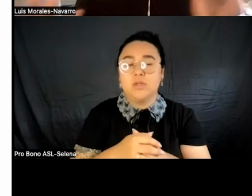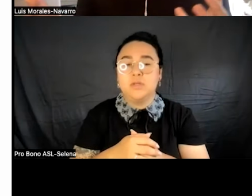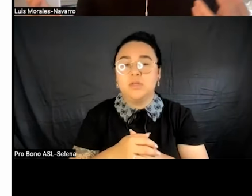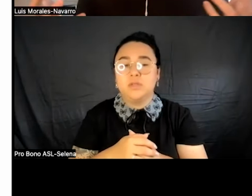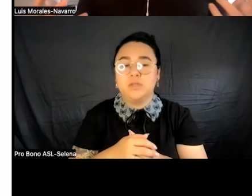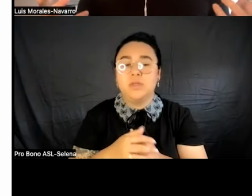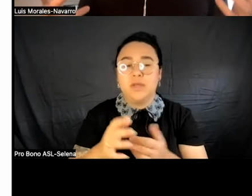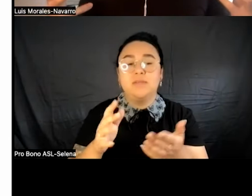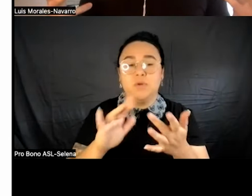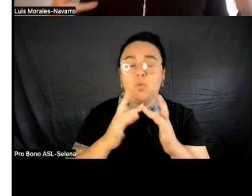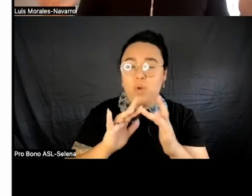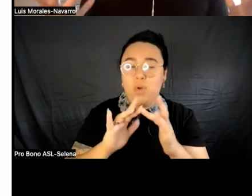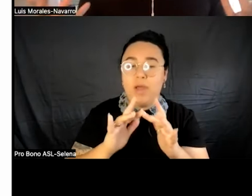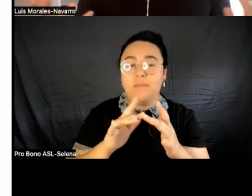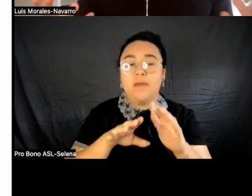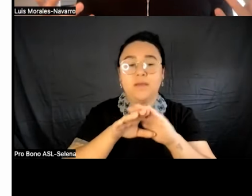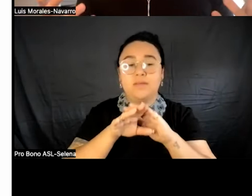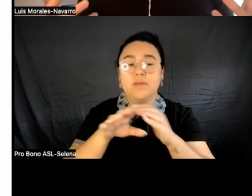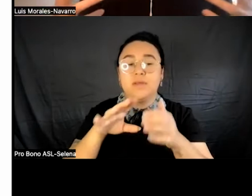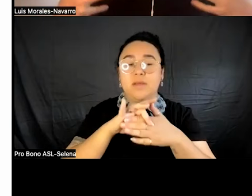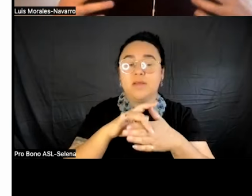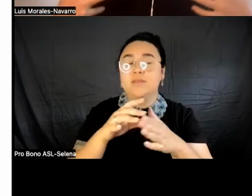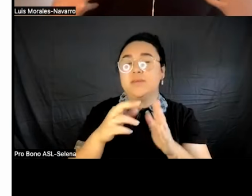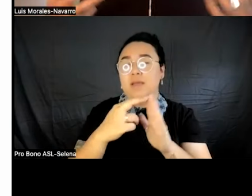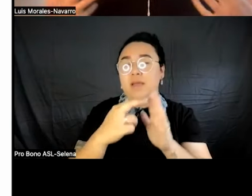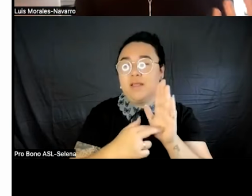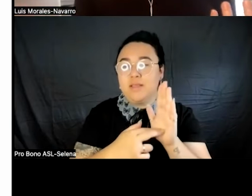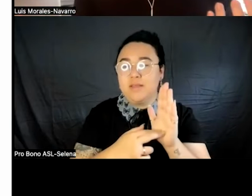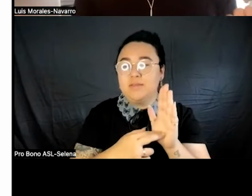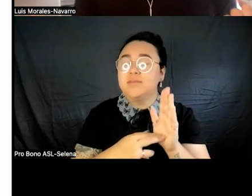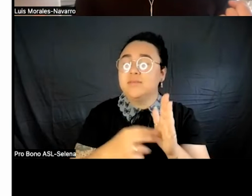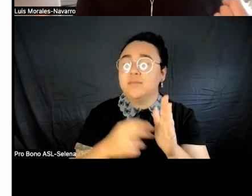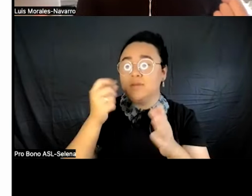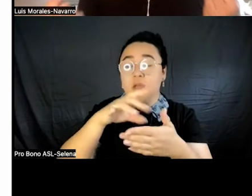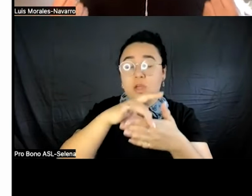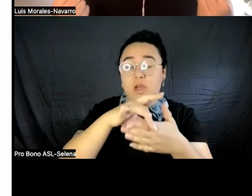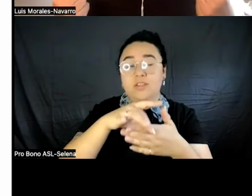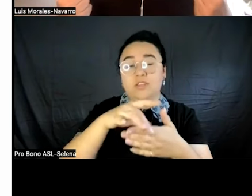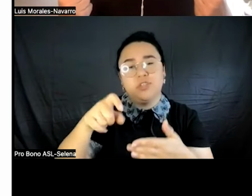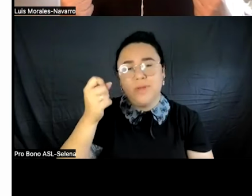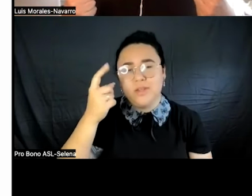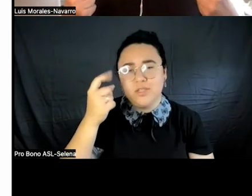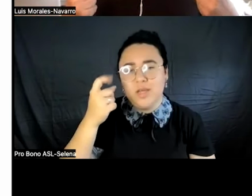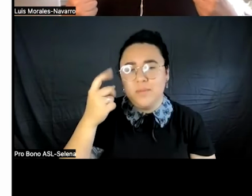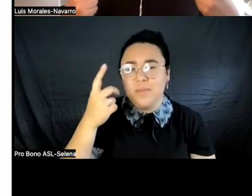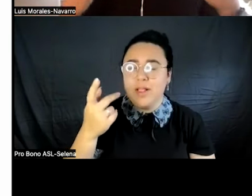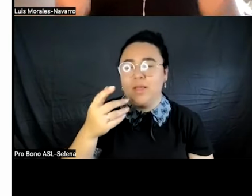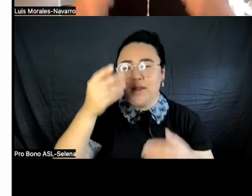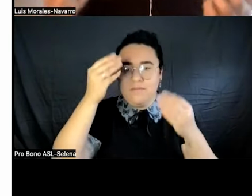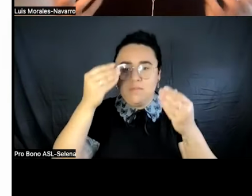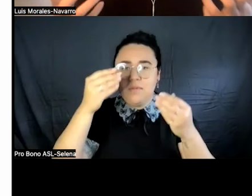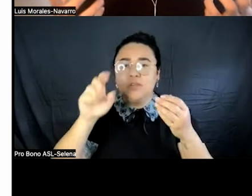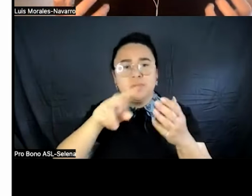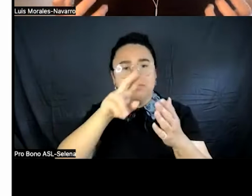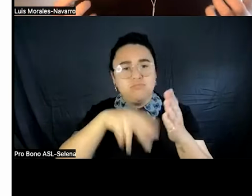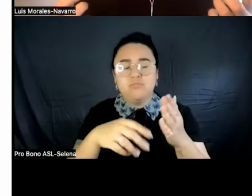Accessibility Guidelines, which is Principle 3, and it's about content should be understandable. Information should be easy